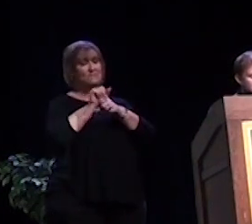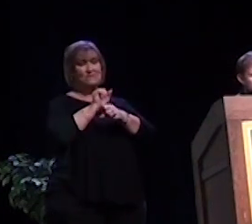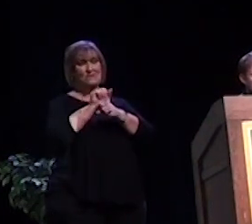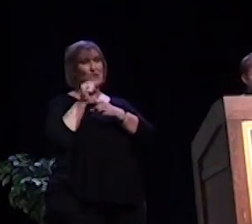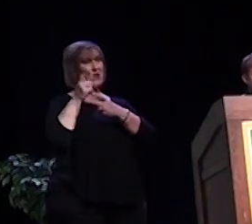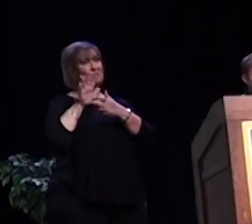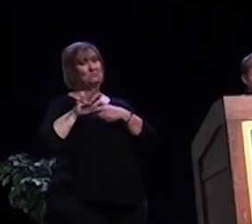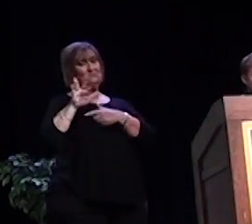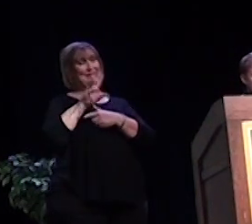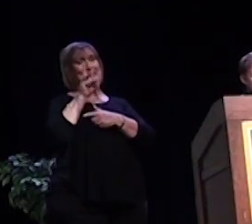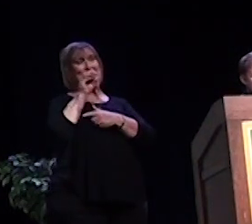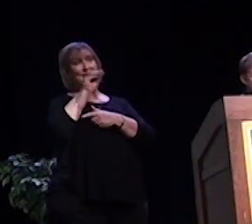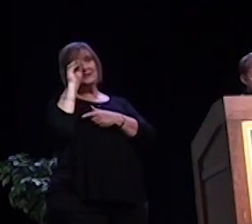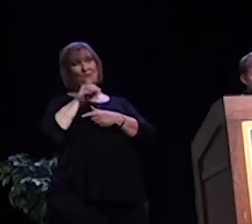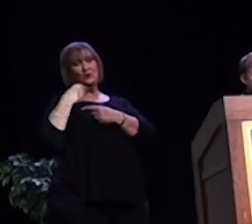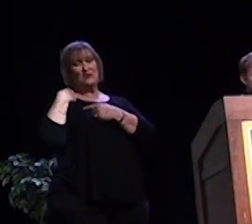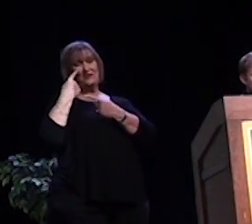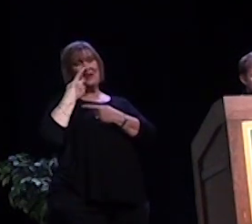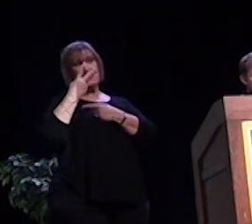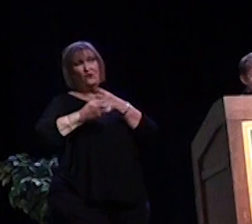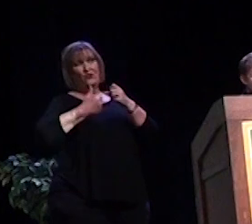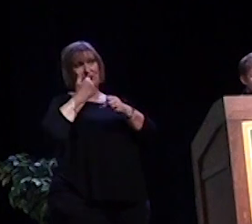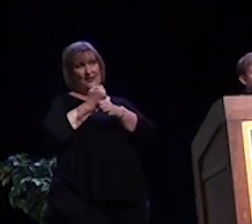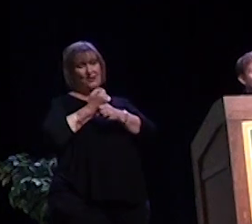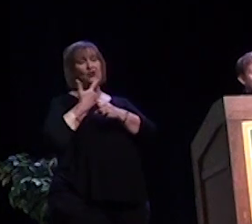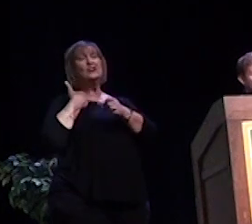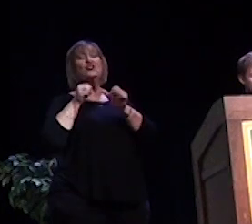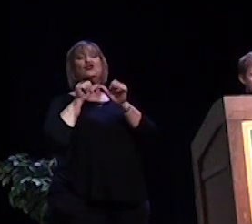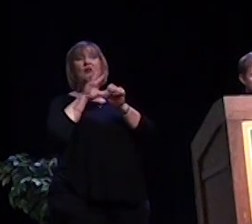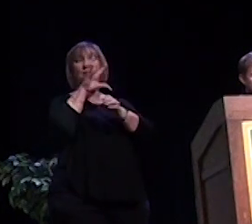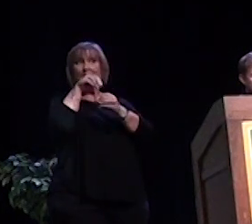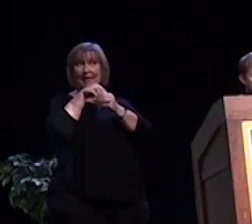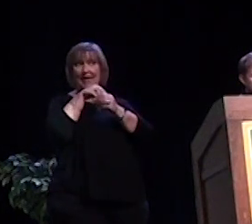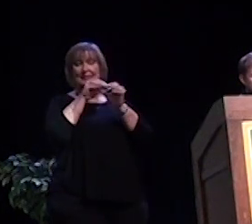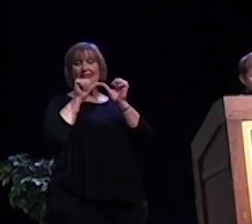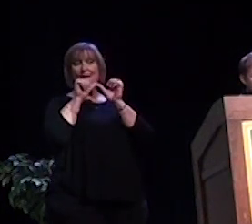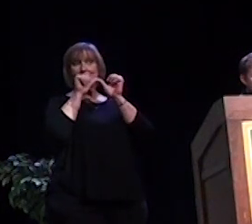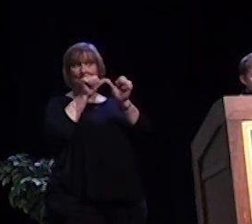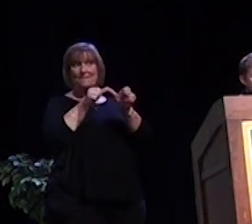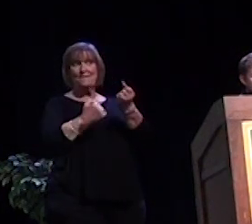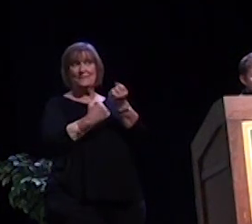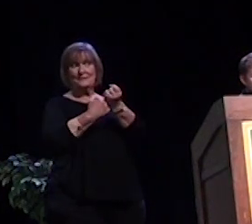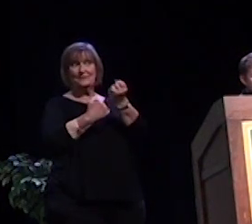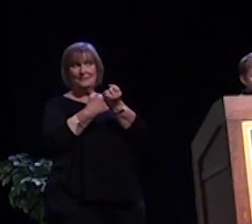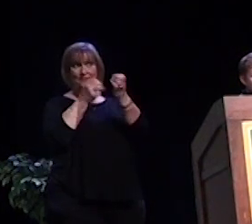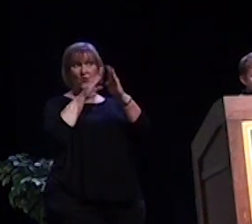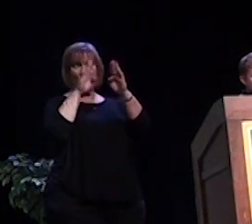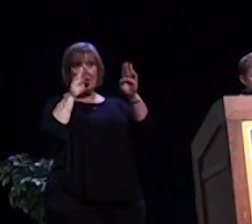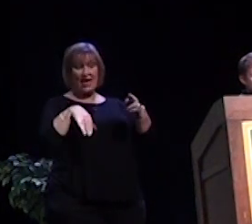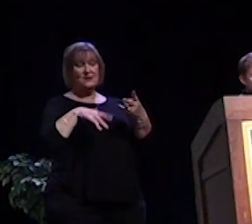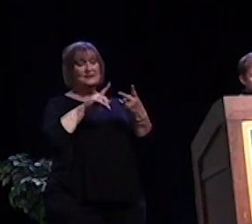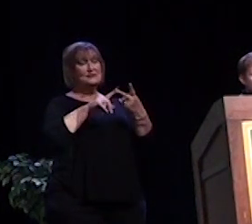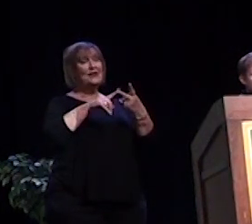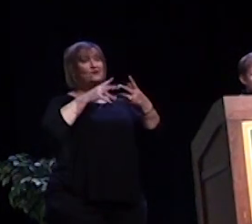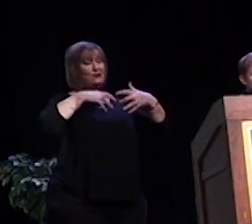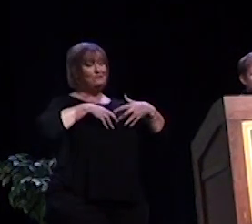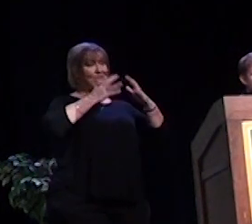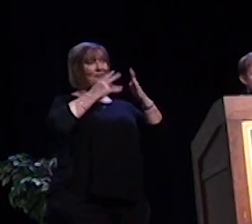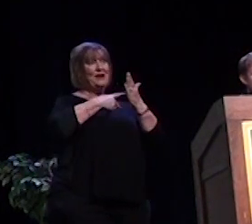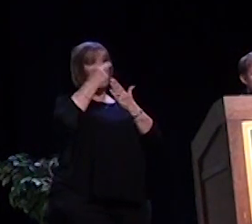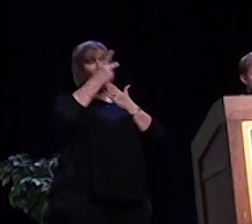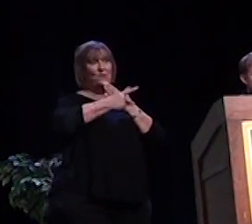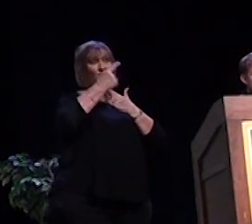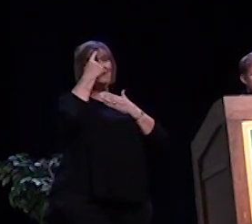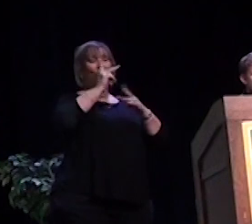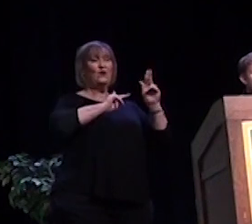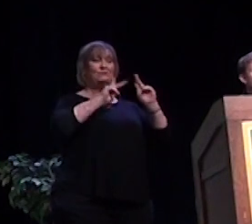last 3 years, including an expansion of permanent supportive housing, which we'll talk a little bit in this panel, as well as targeted programming for victims